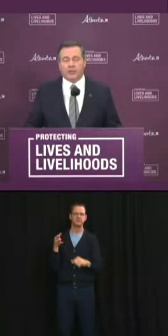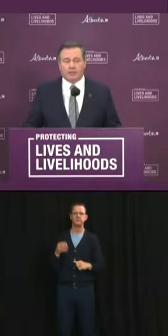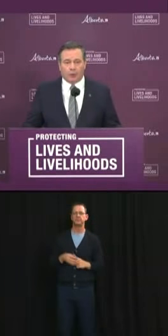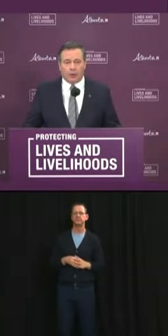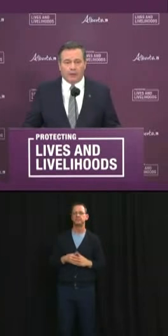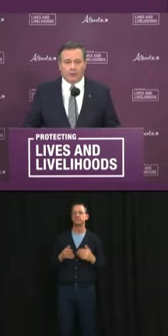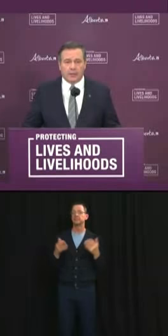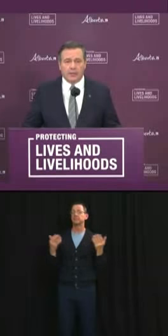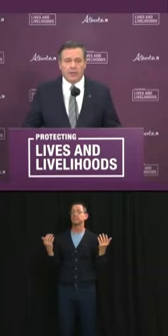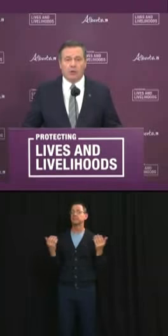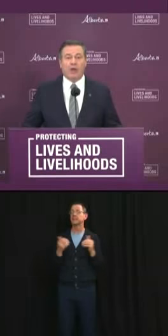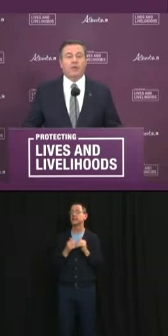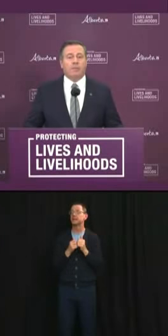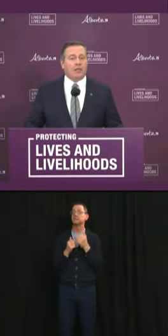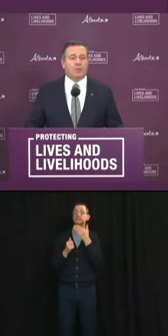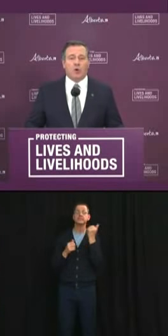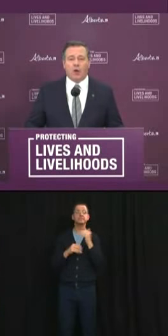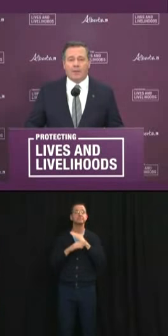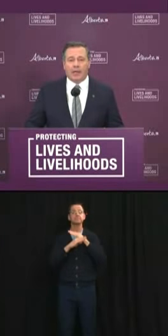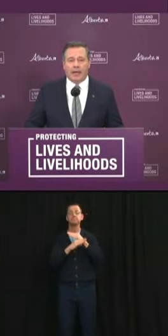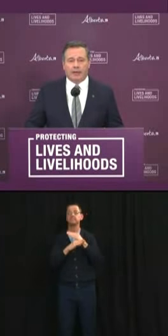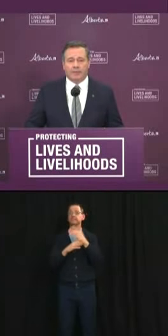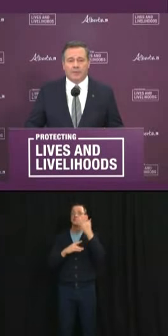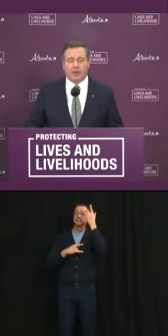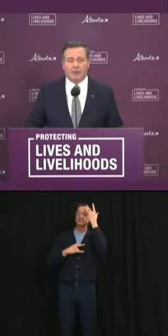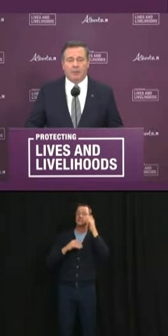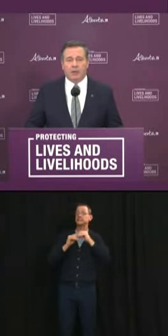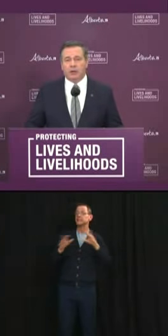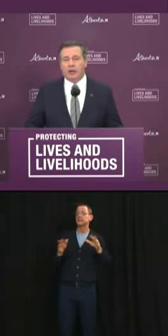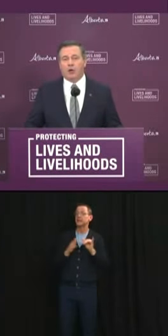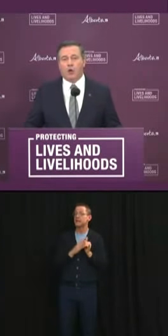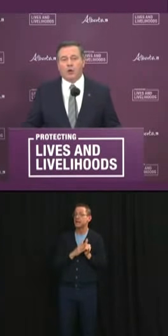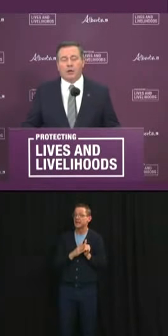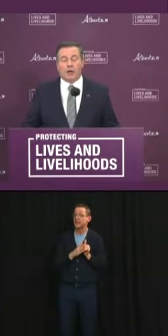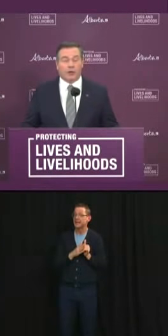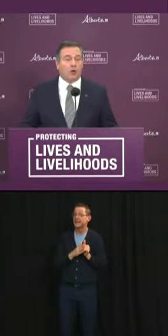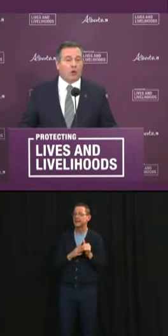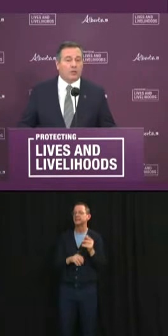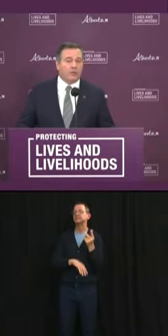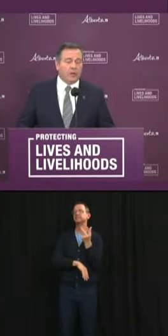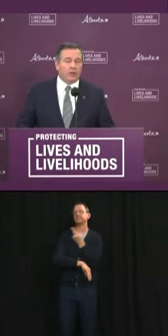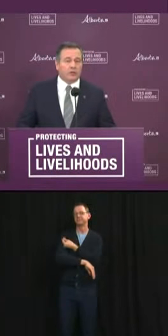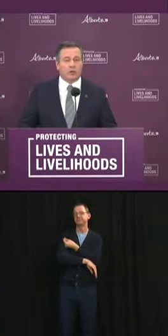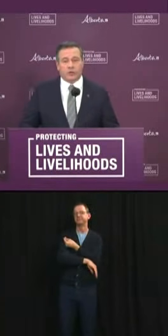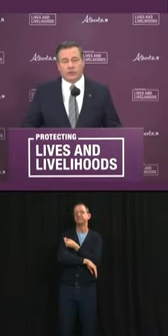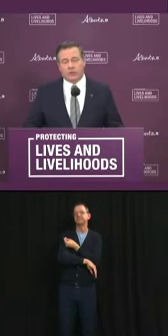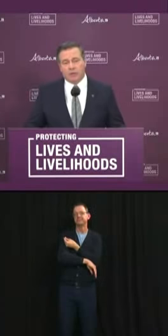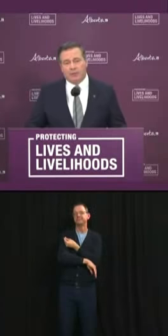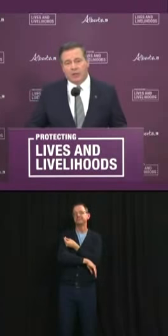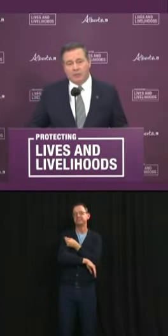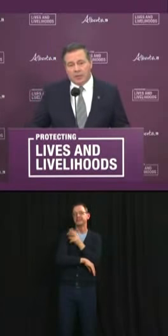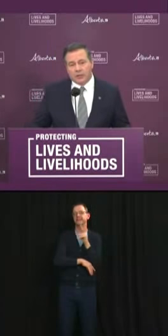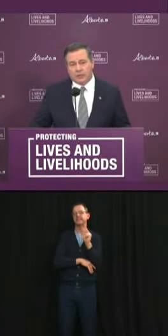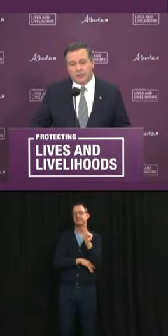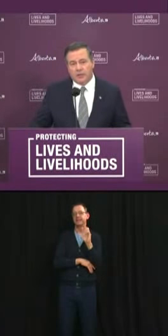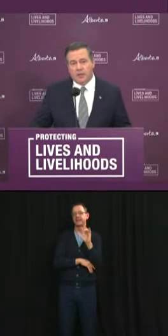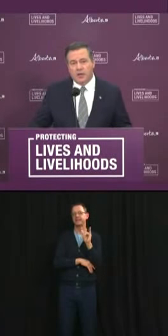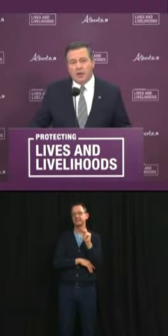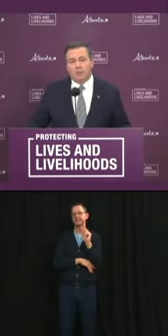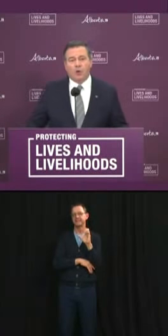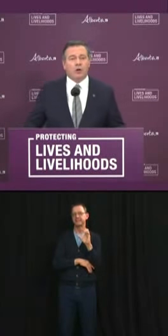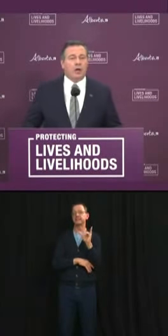our vaccine rollout. We have the best program in Canada. Nearly 750,000 doses, have been